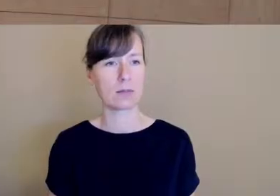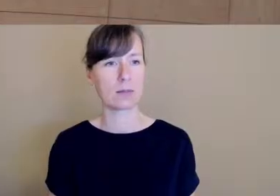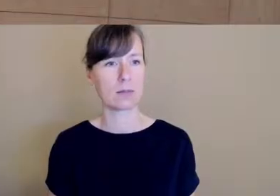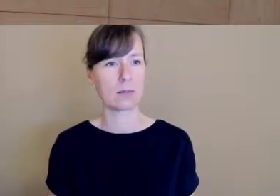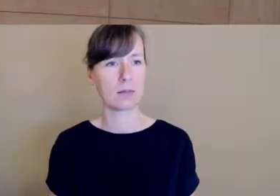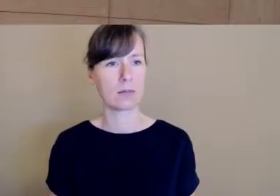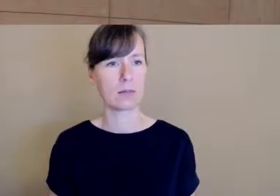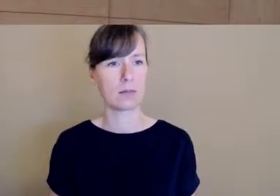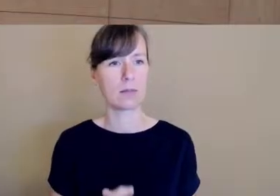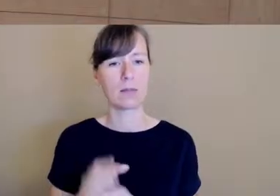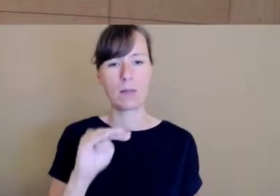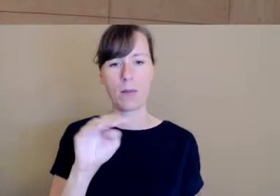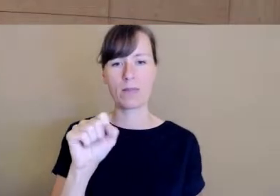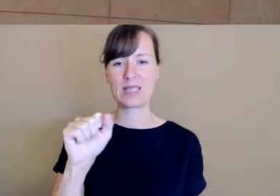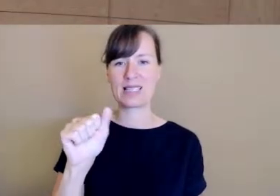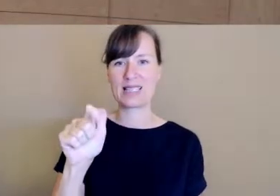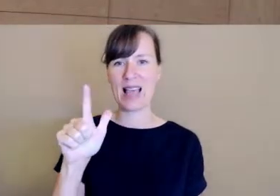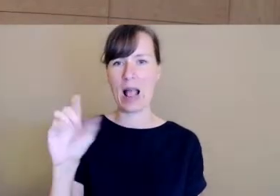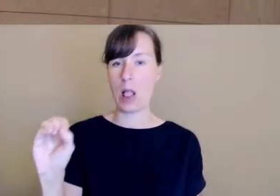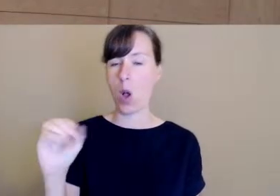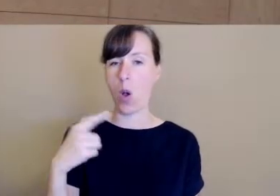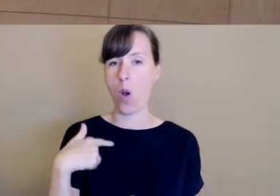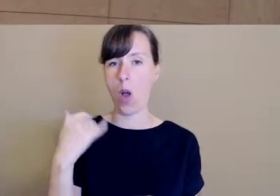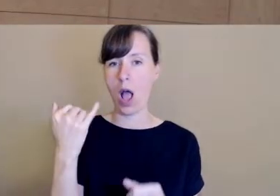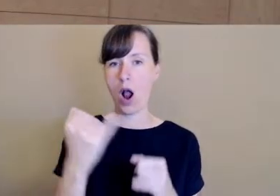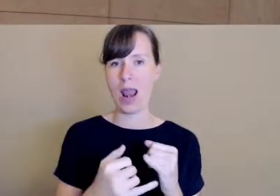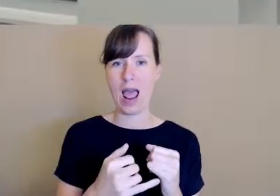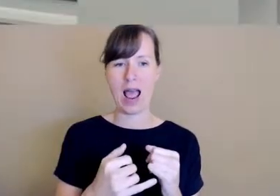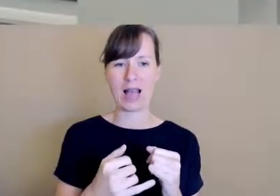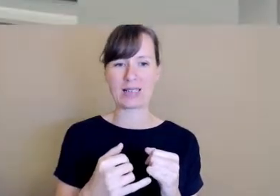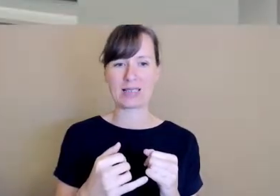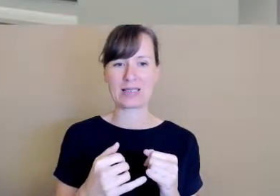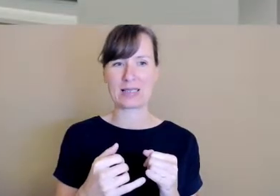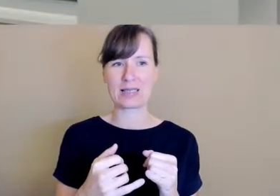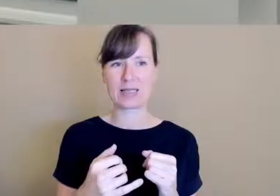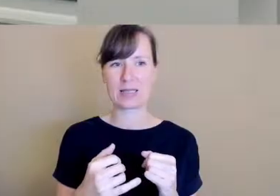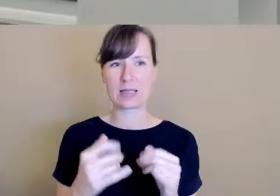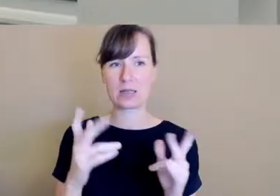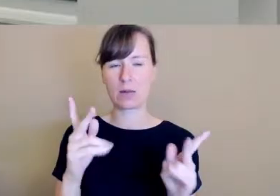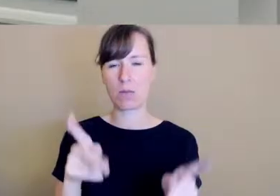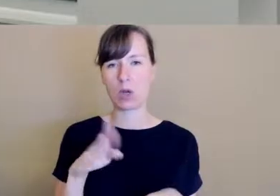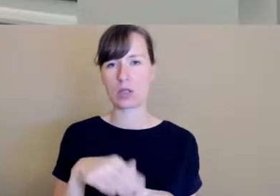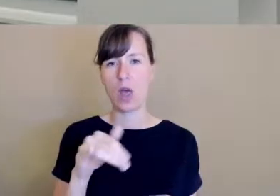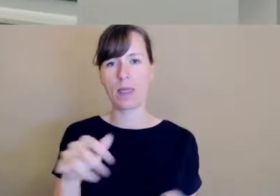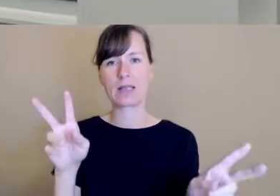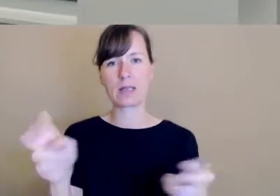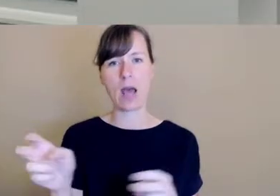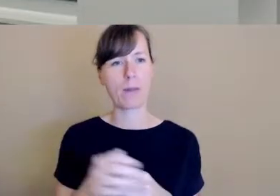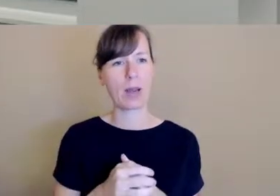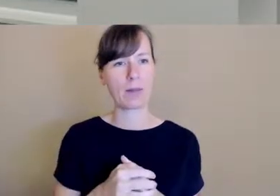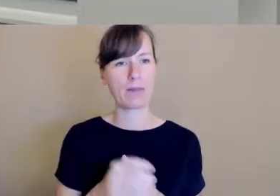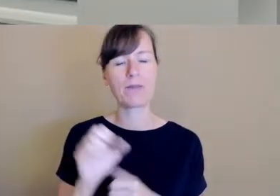I think Ms. Salo will be our last contestant on this topic. Sheila Salo, Ward 2, and